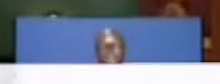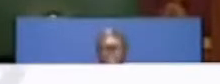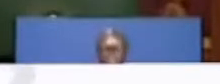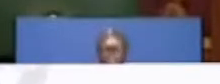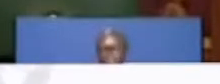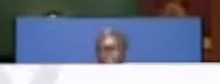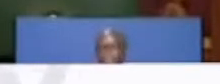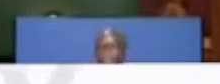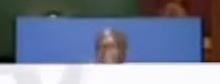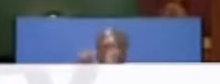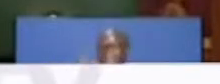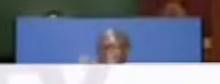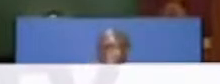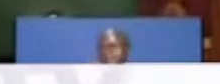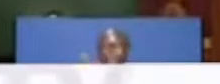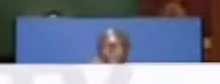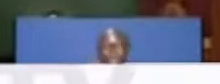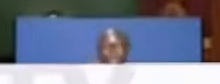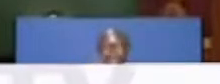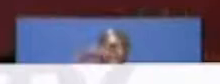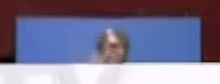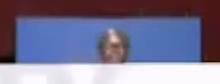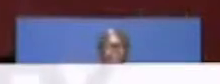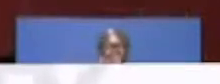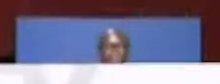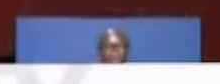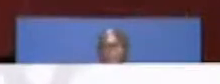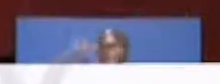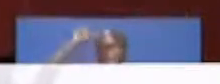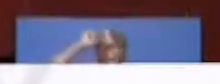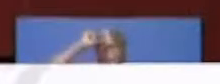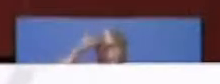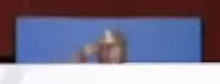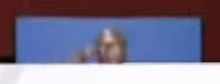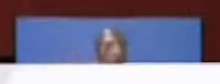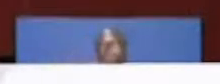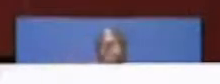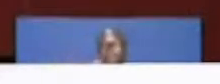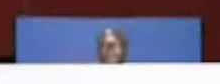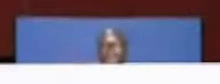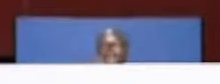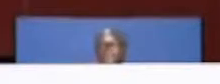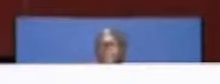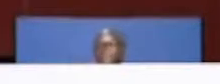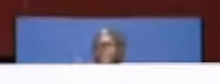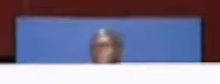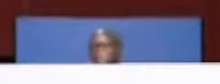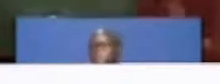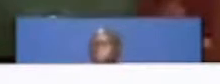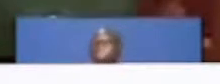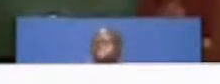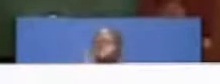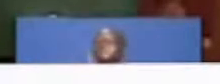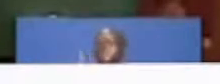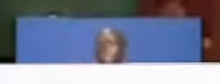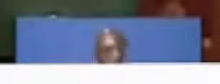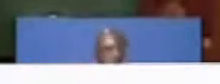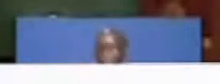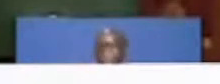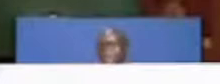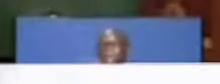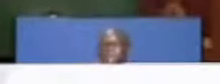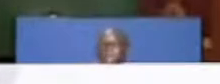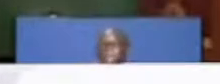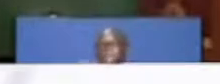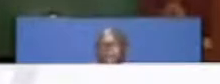And this was done during my administration. And as I said earlier, in 8 years, we have built